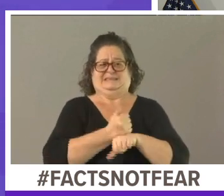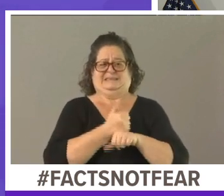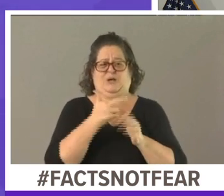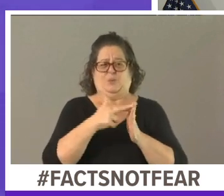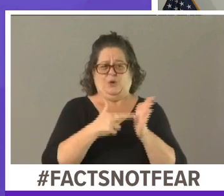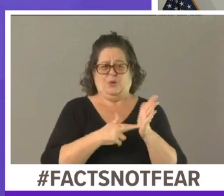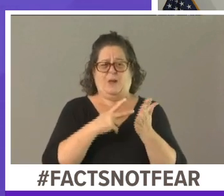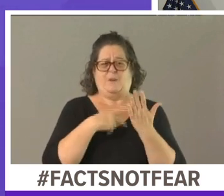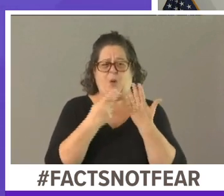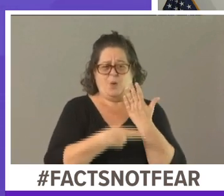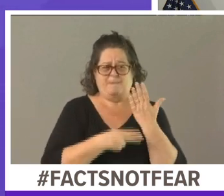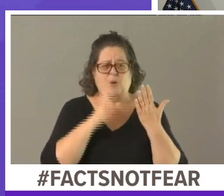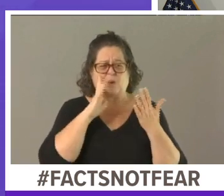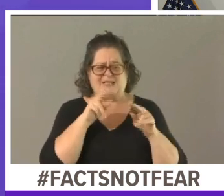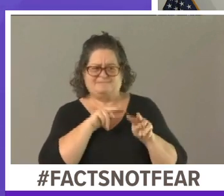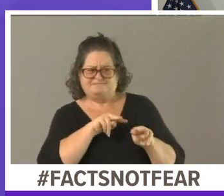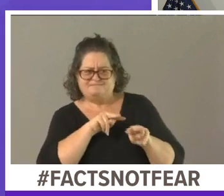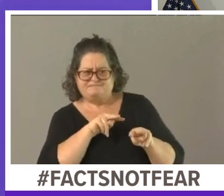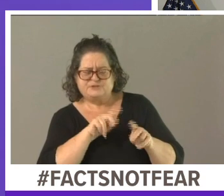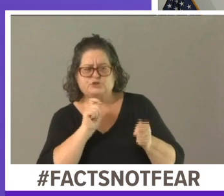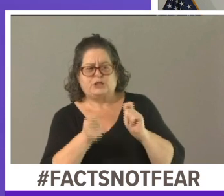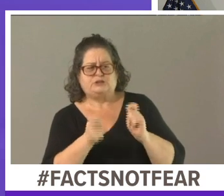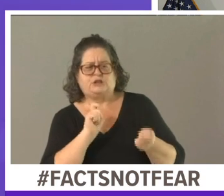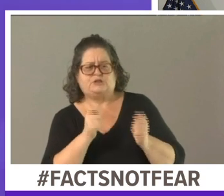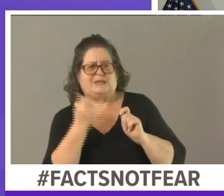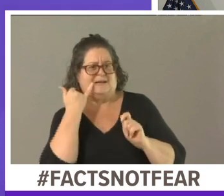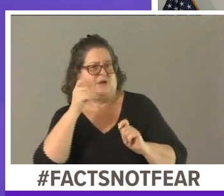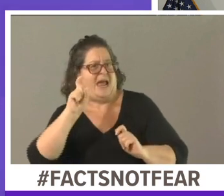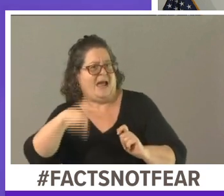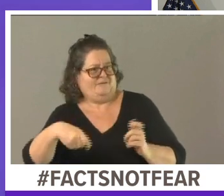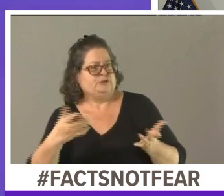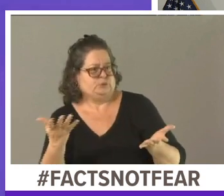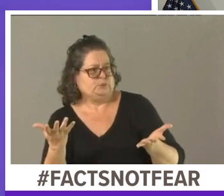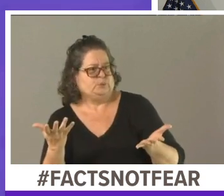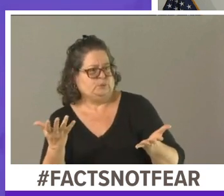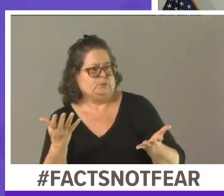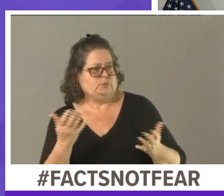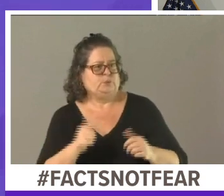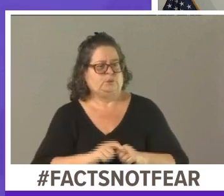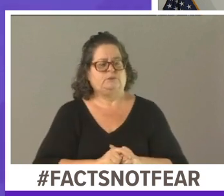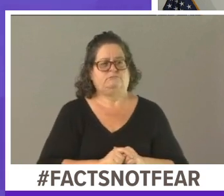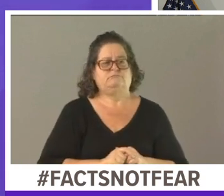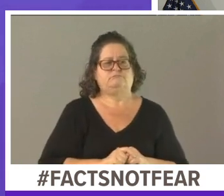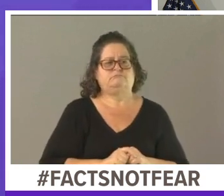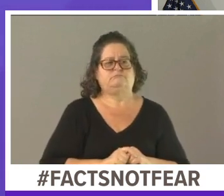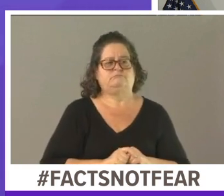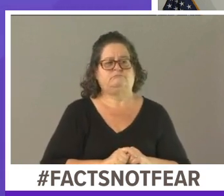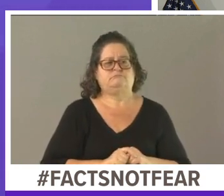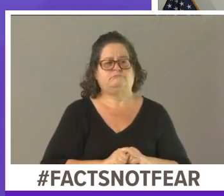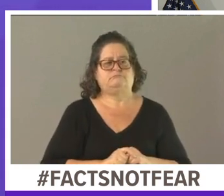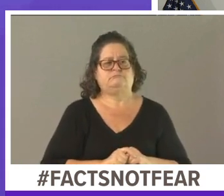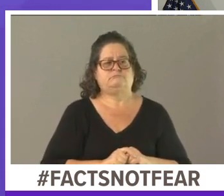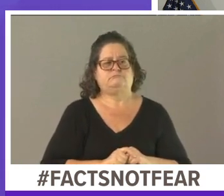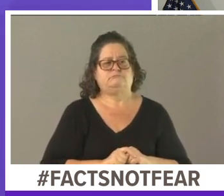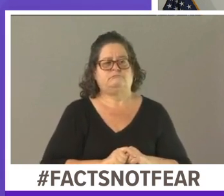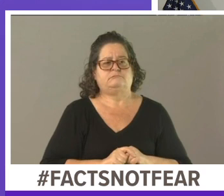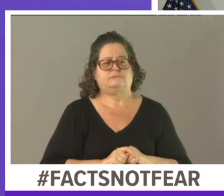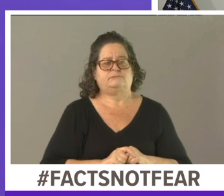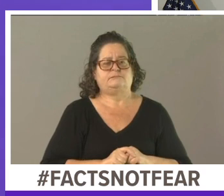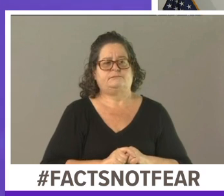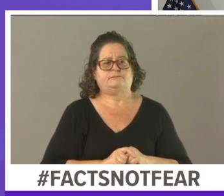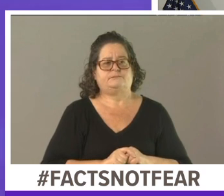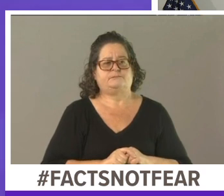was asked a lot this past week on with all the metrics that are out there, if people wanted to simplify the metrics that